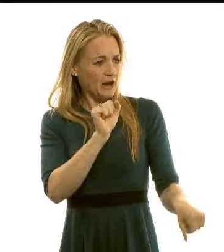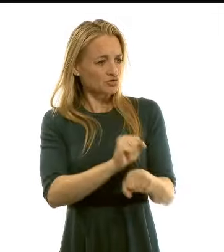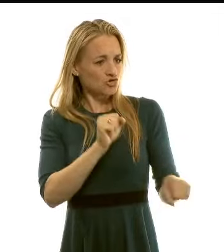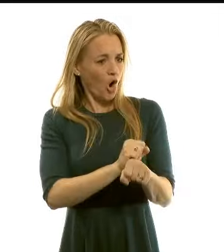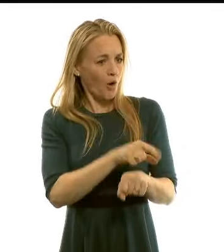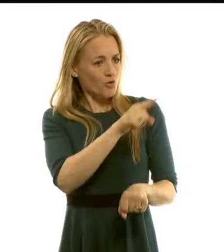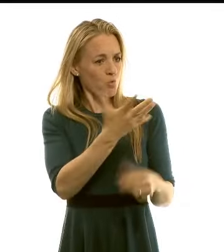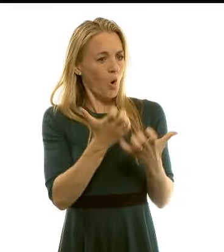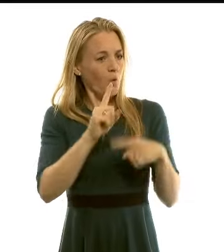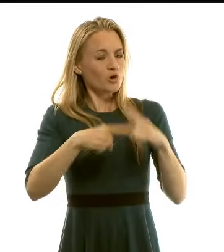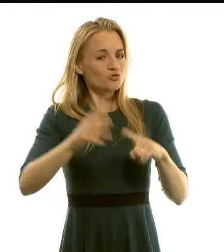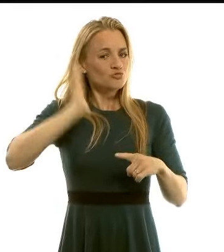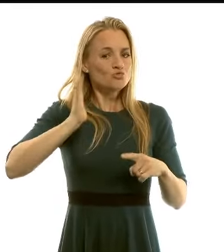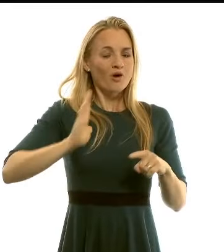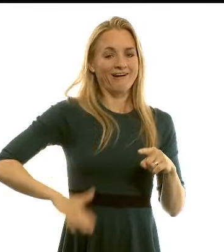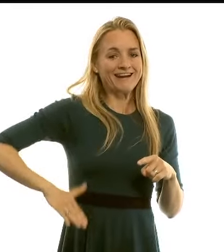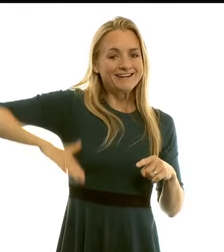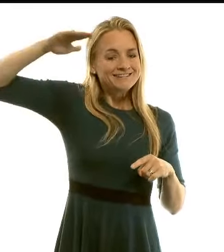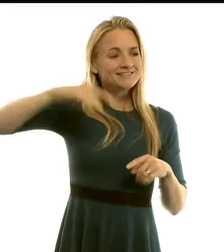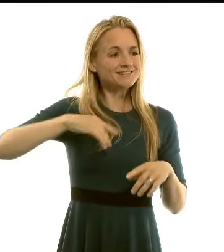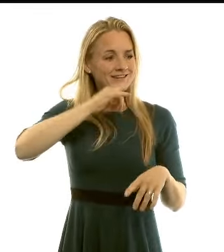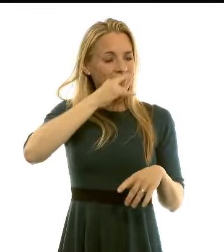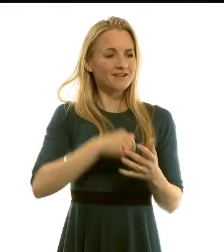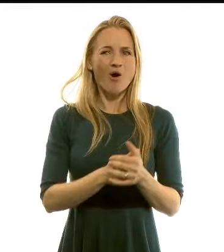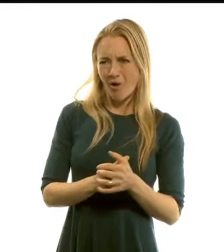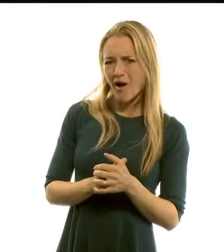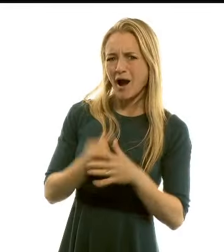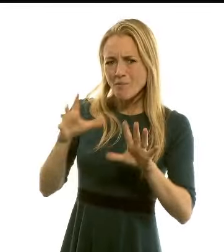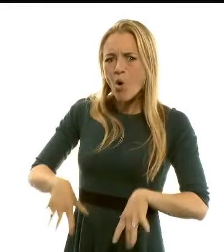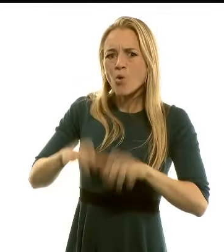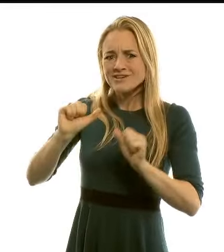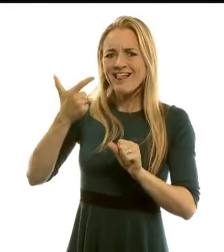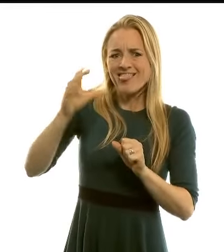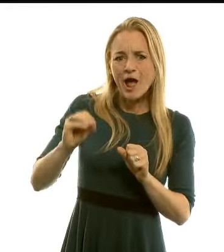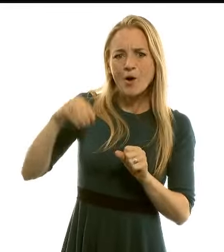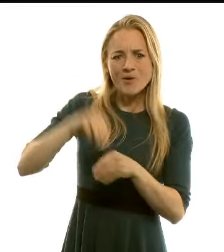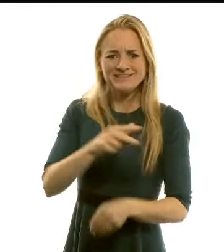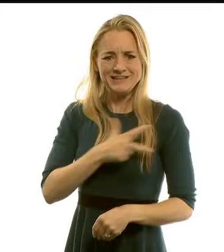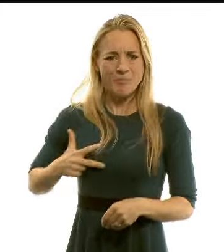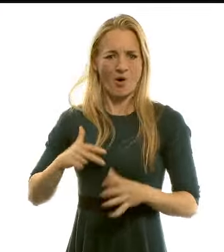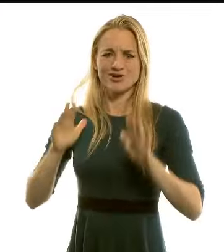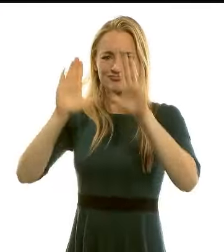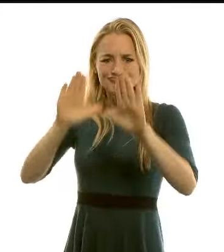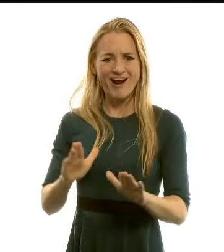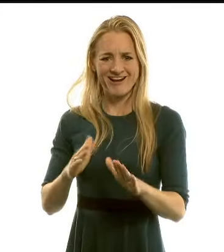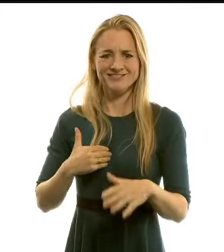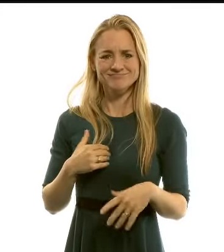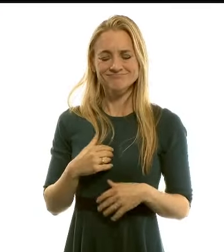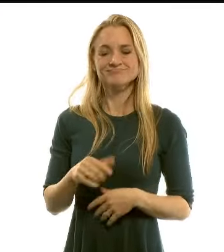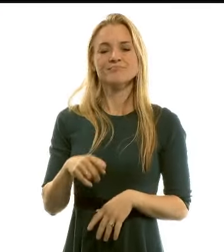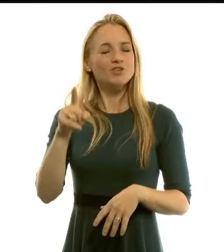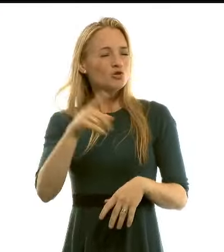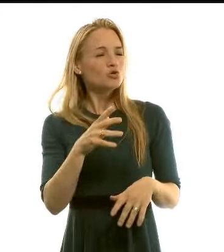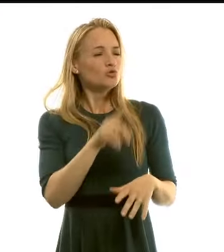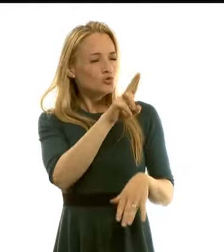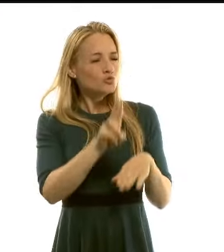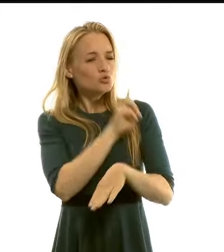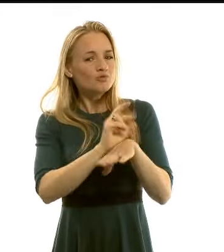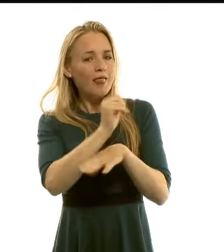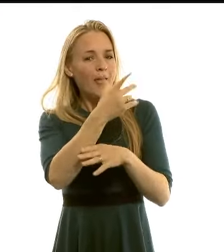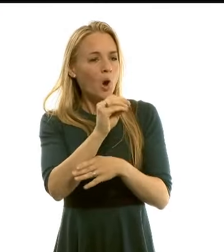right now. Yes, it's going great. And are you like Angus as well? Like, do you use creativity of Lego to unwind and stimulate new